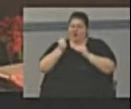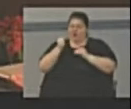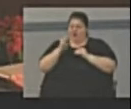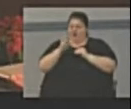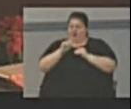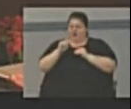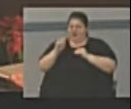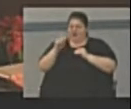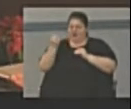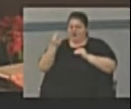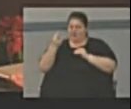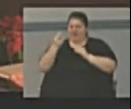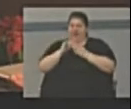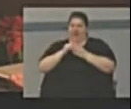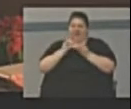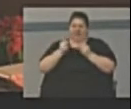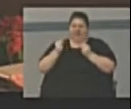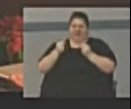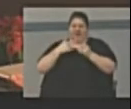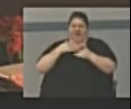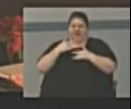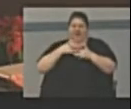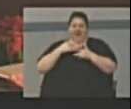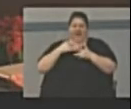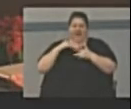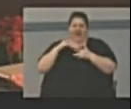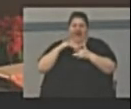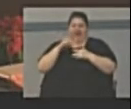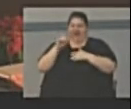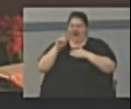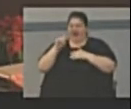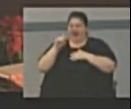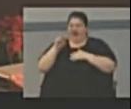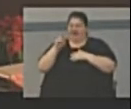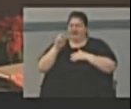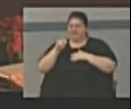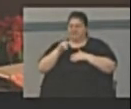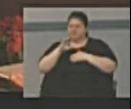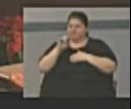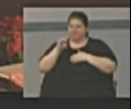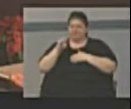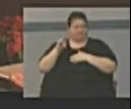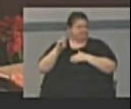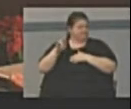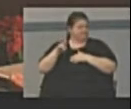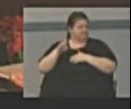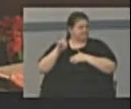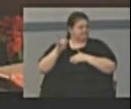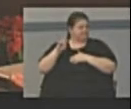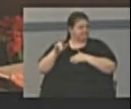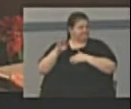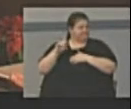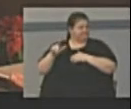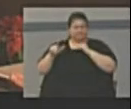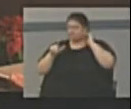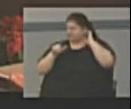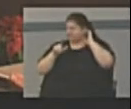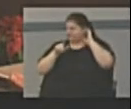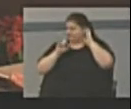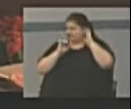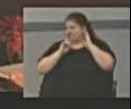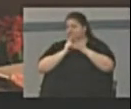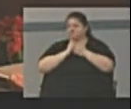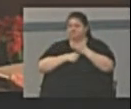16-12, the resolution concerning town center at Laurel Mall, at Laurel, rather, tax increment financing